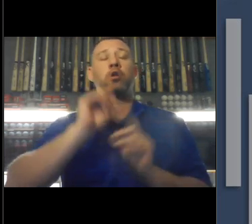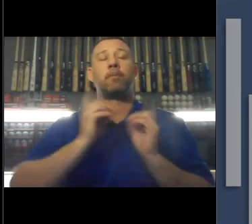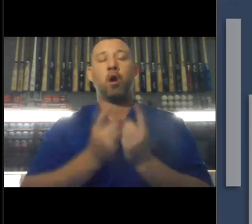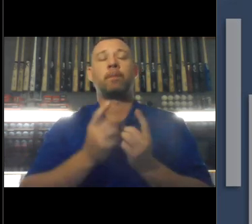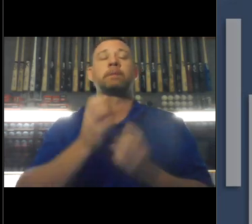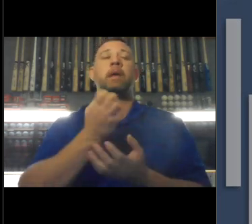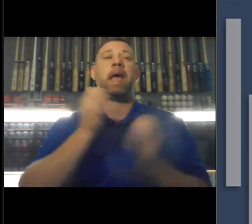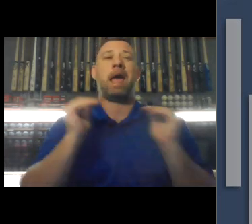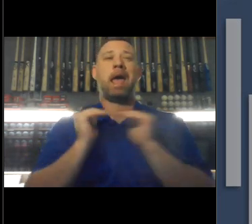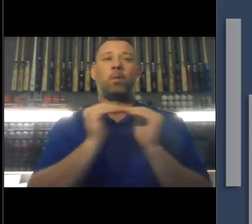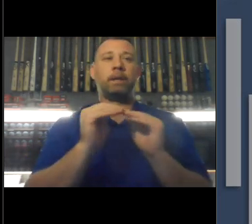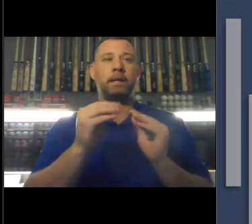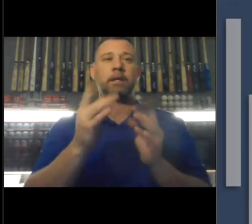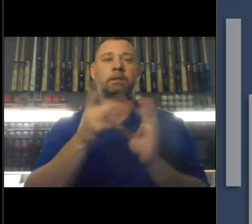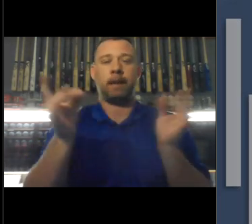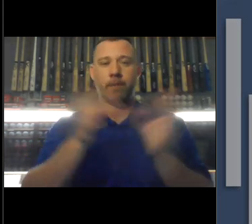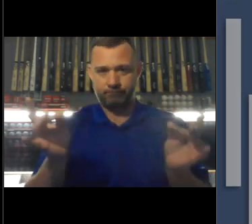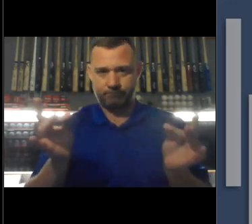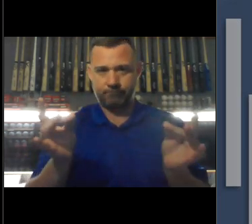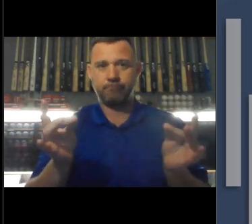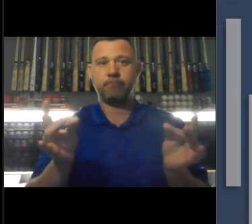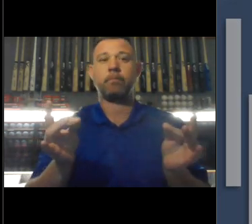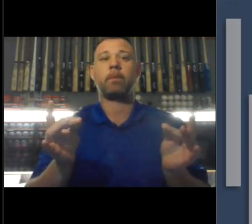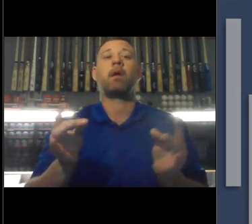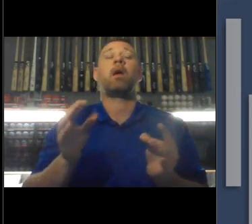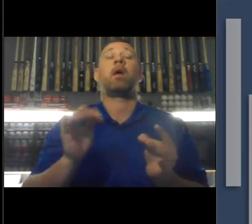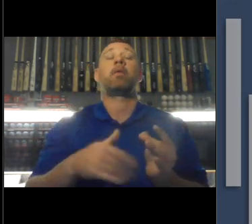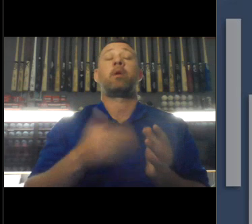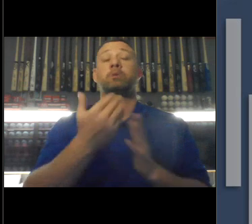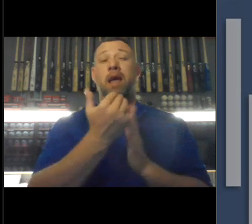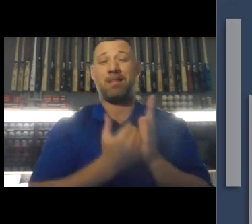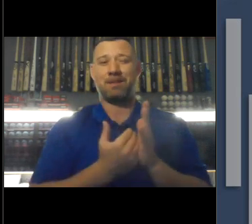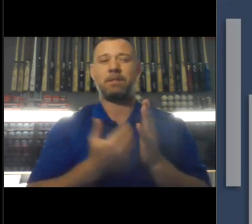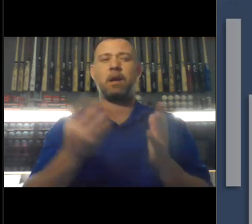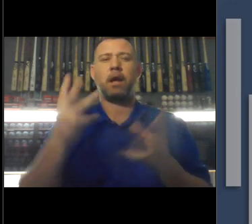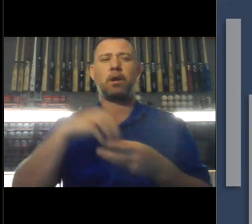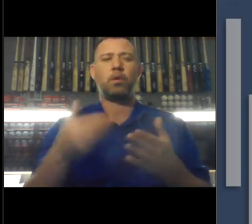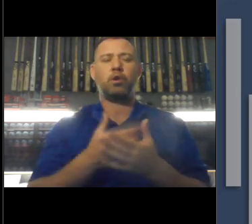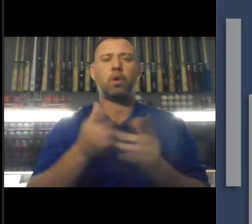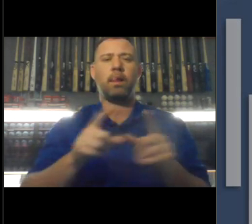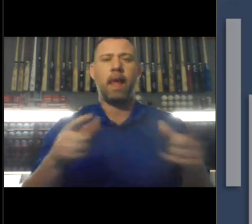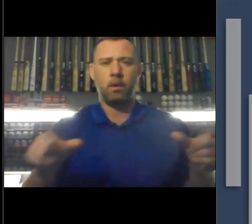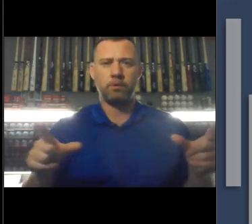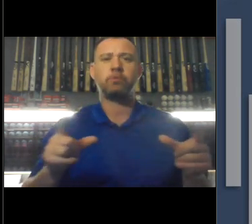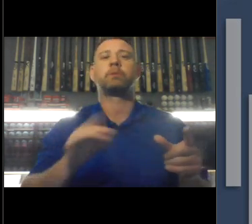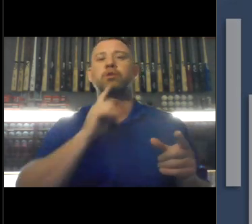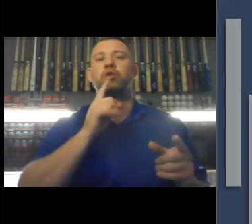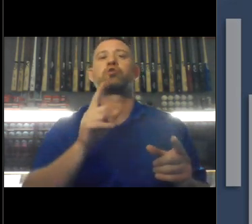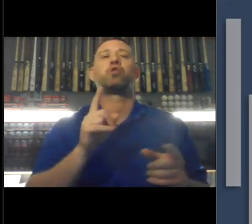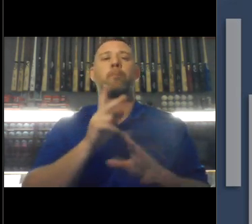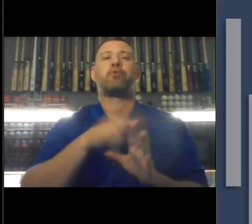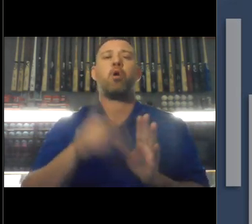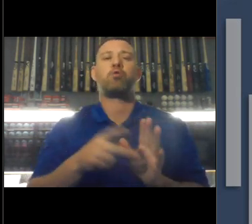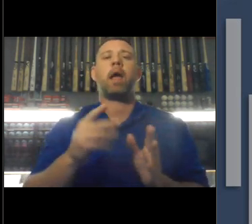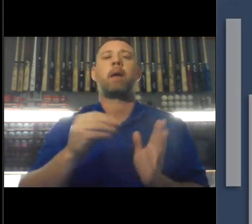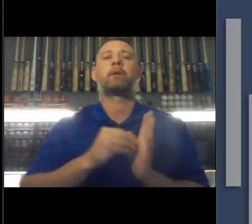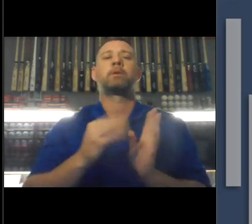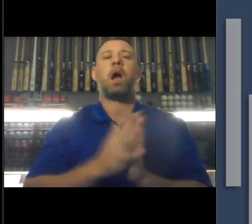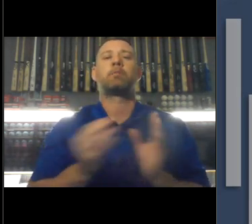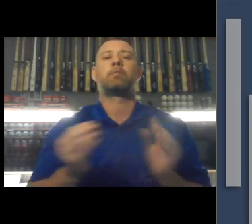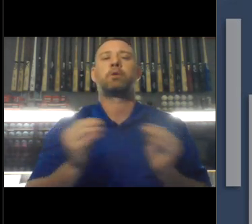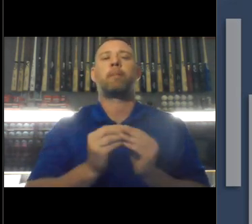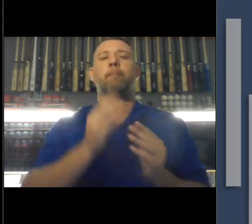statement. In addition, the draft guidelines include new language to ensure the information in the program documents is more transparent and